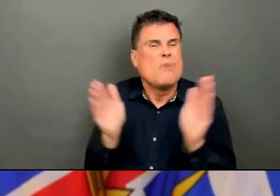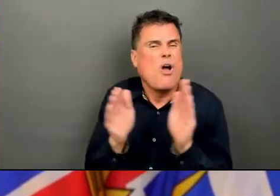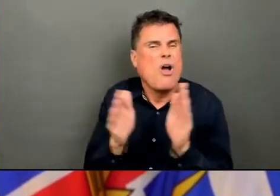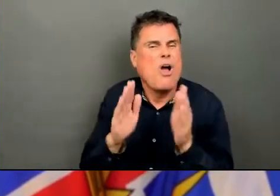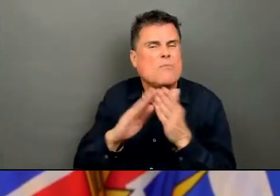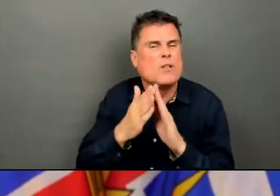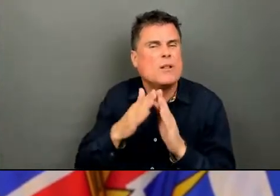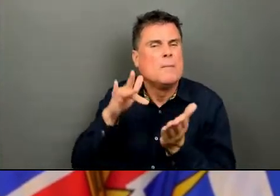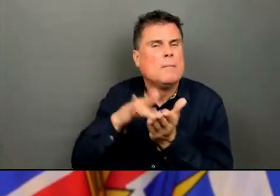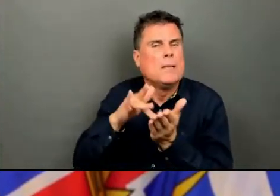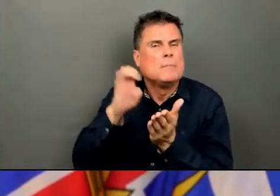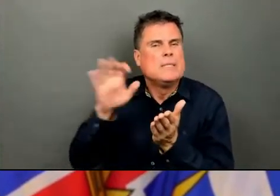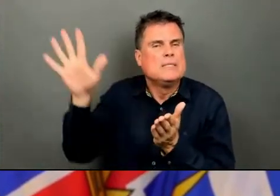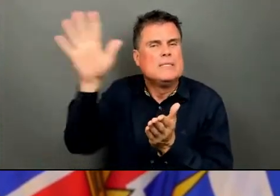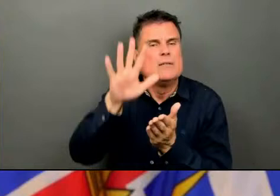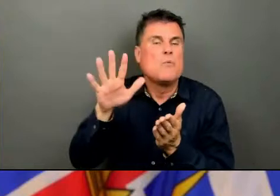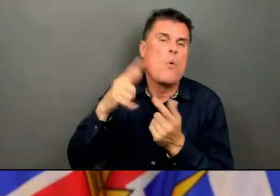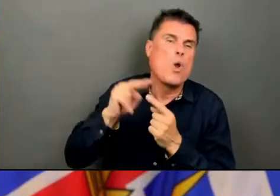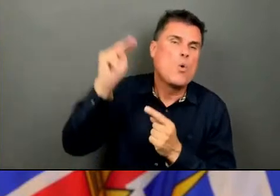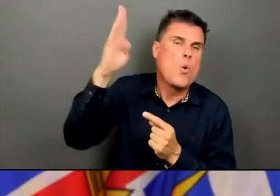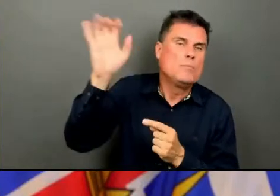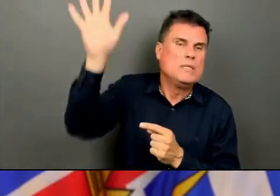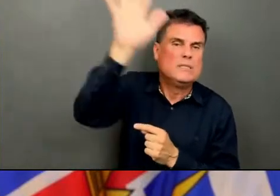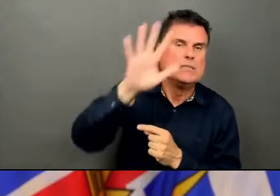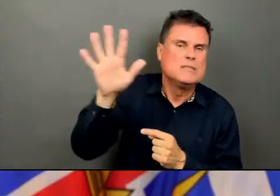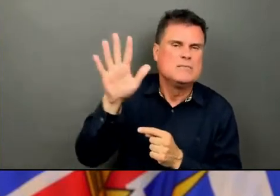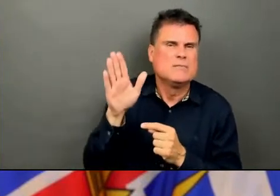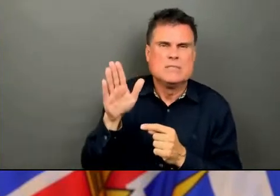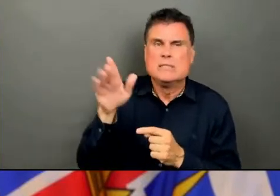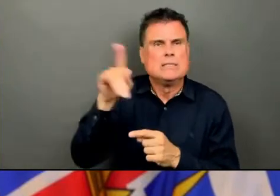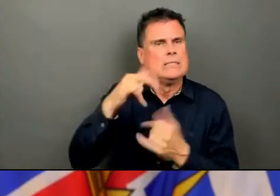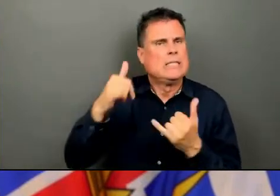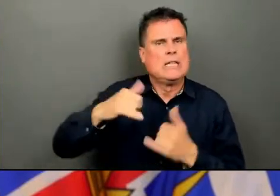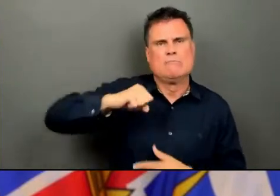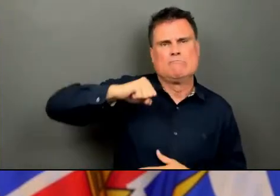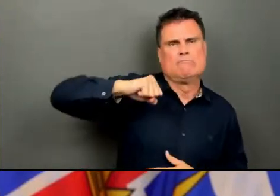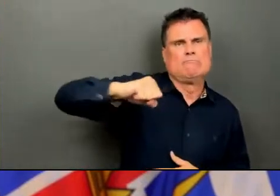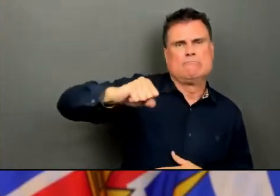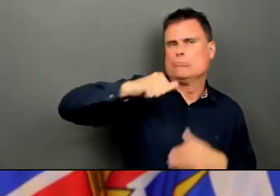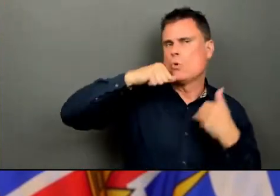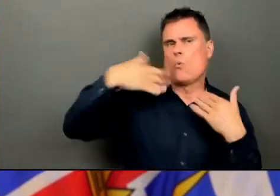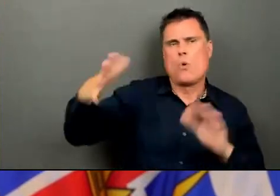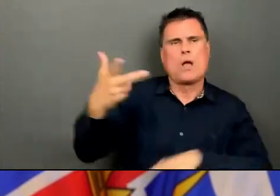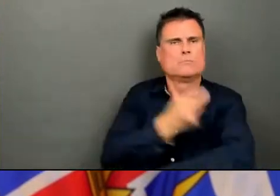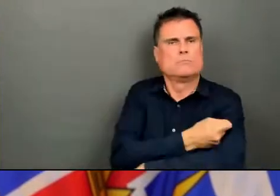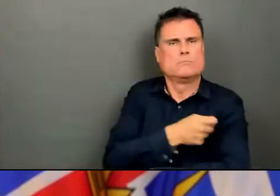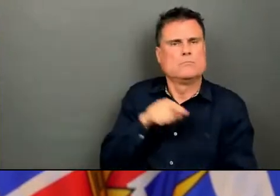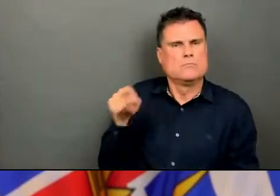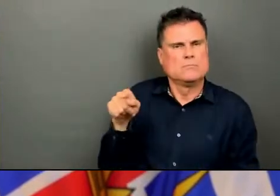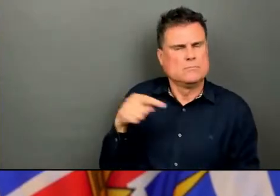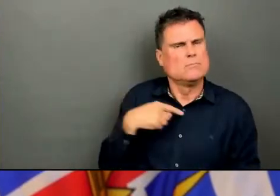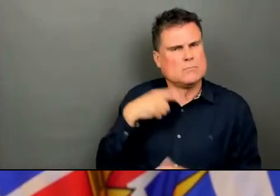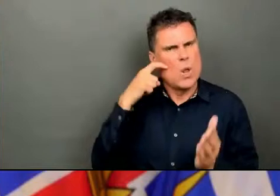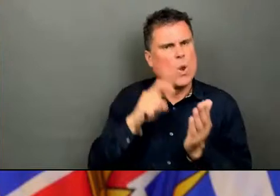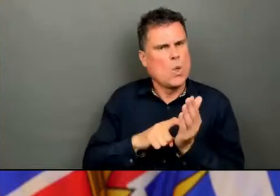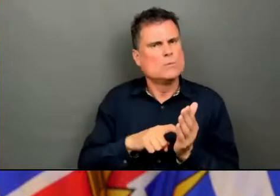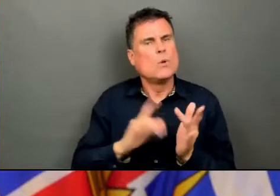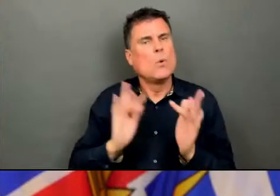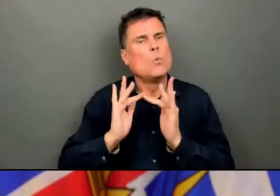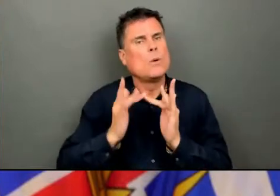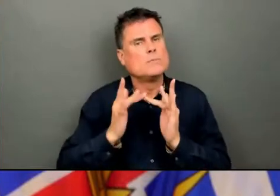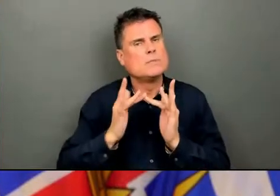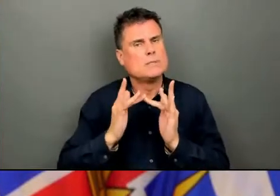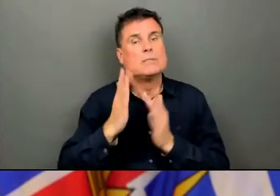the Okanagan and wider interior? I've noticed on the dashboard that there's some communities where vaccination rates are